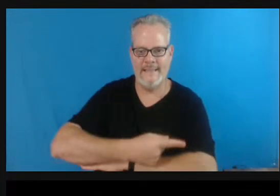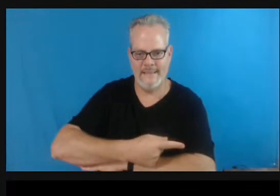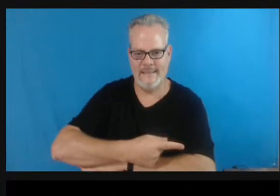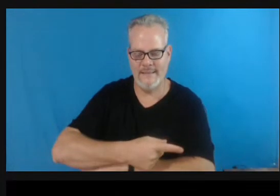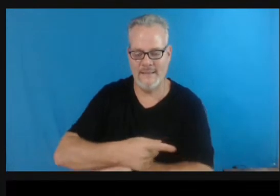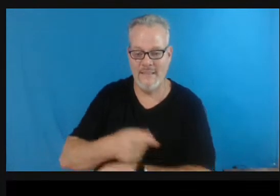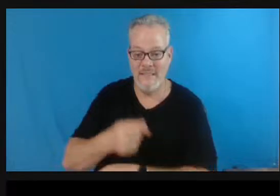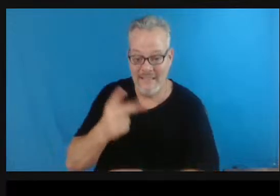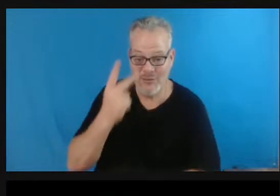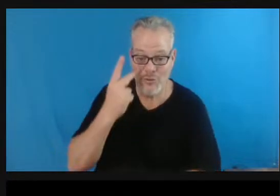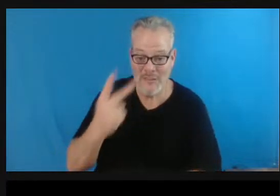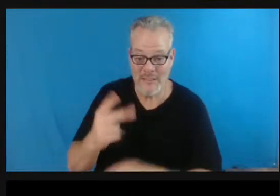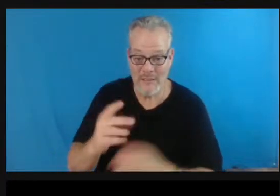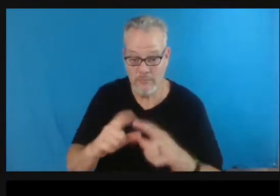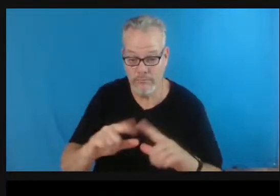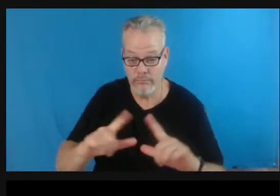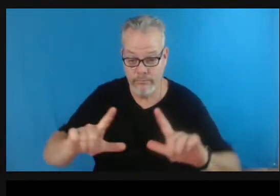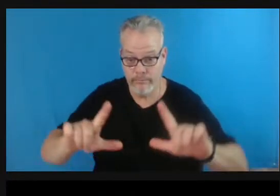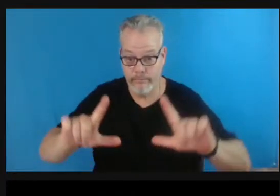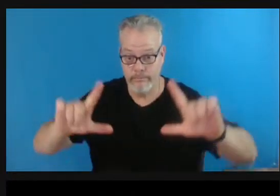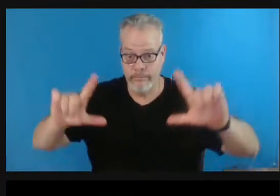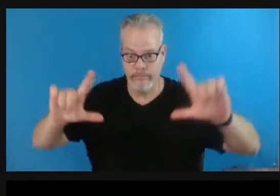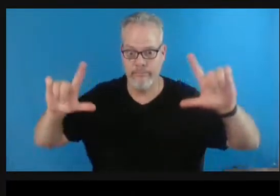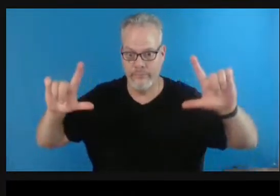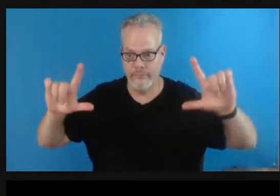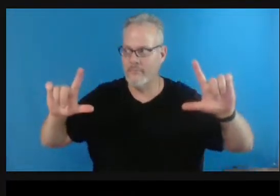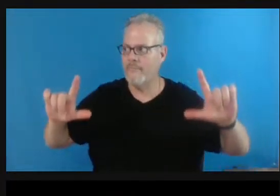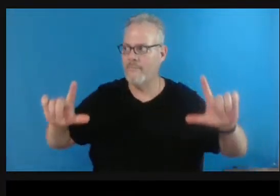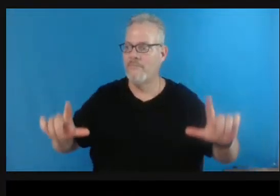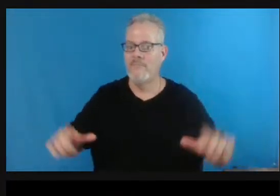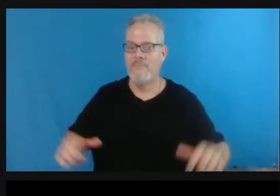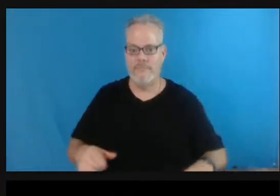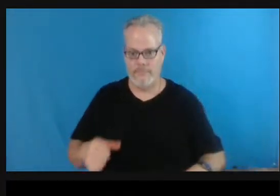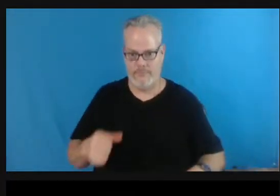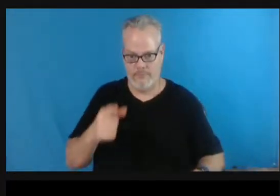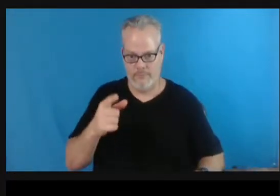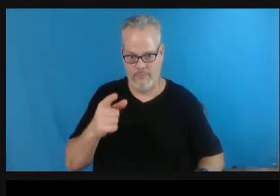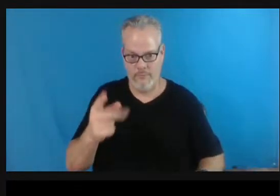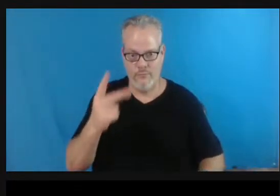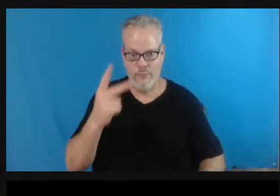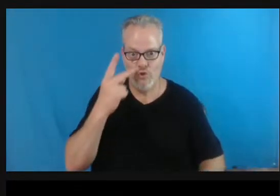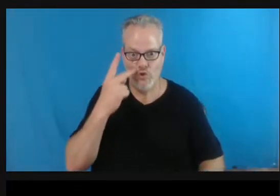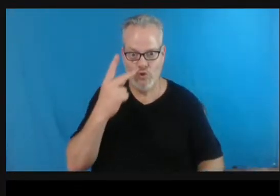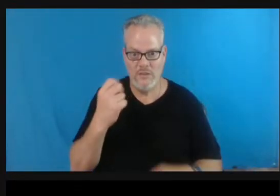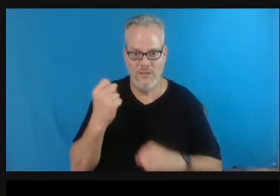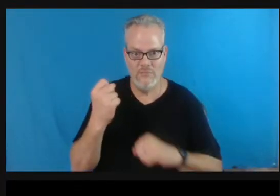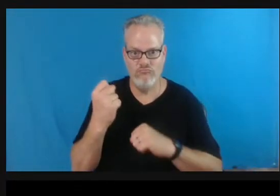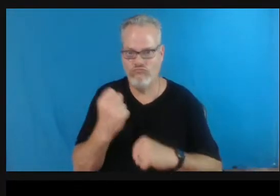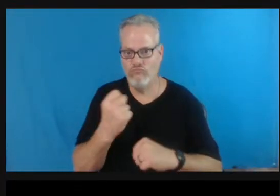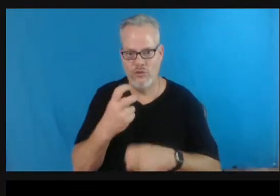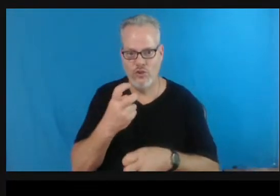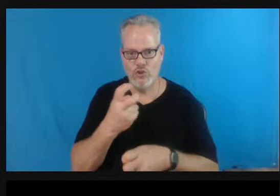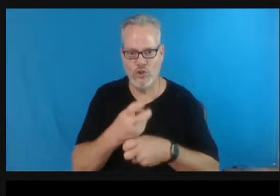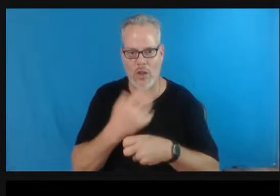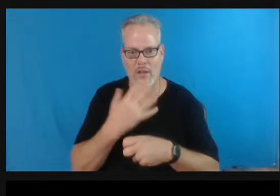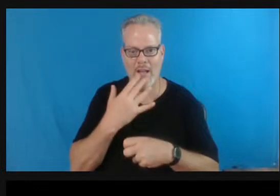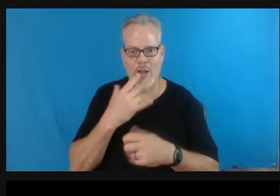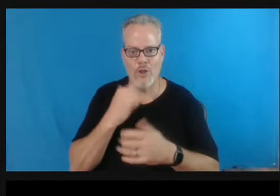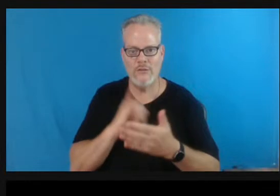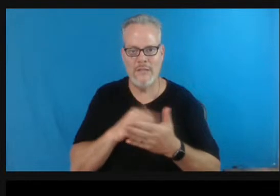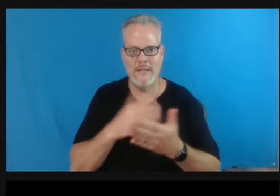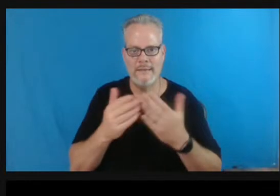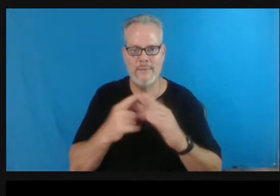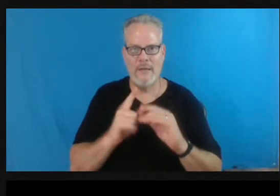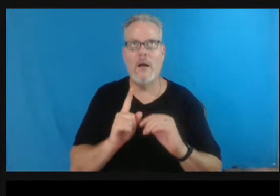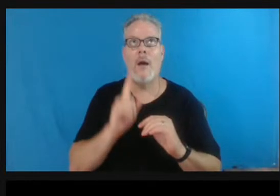through here. Let me see if I can make this a little bigger so you can see it. When you have these solid colors, that's the whole ground moving coherently together, up or down. And